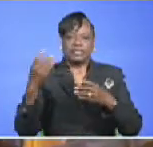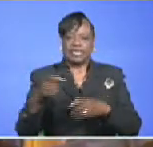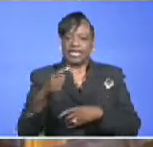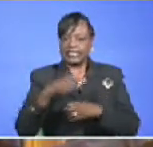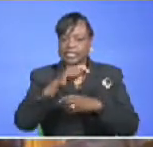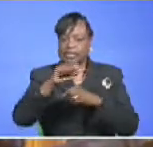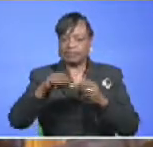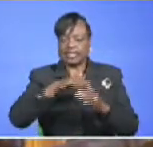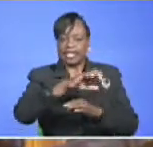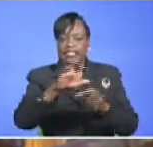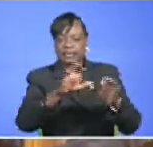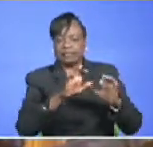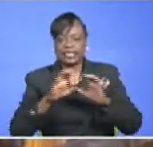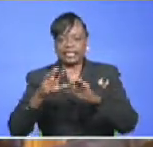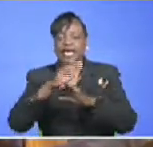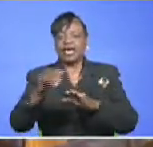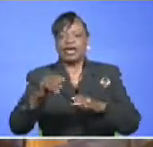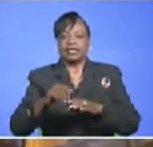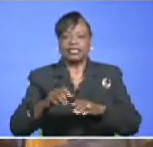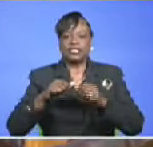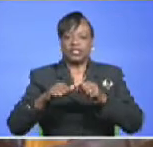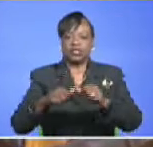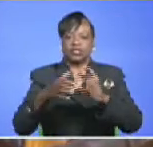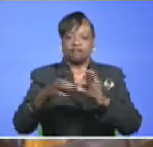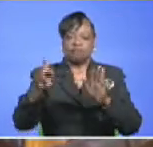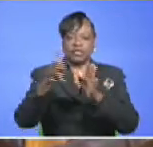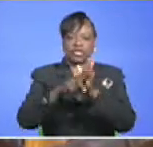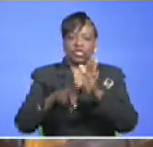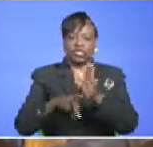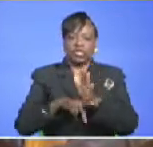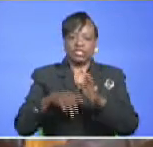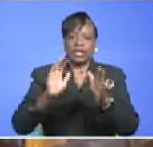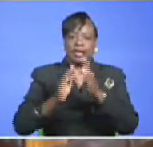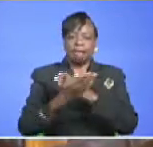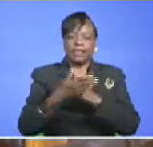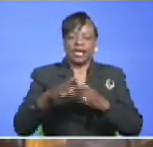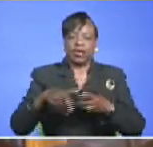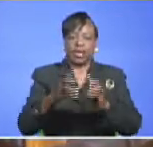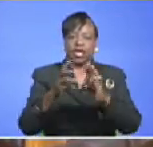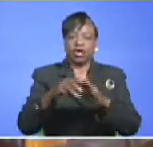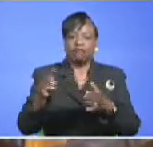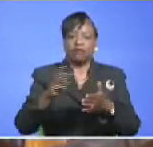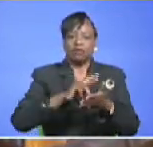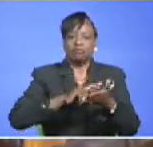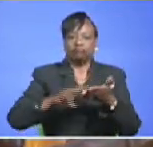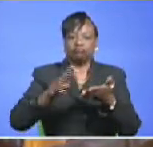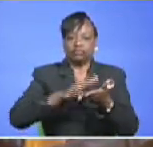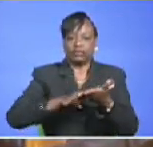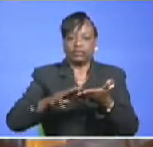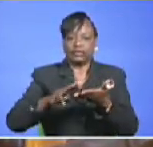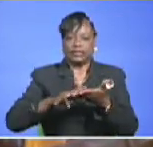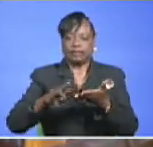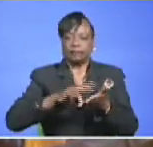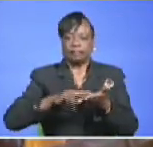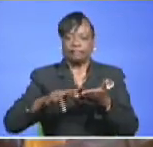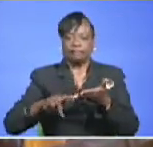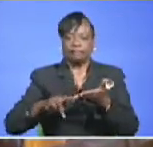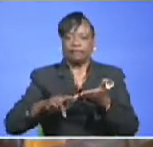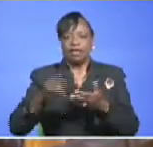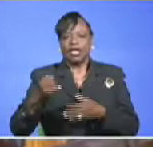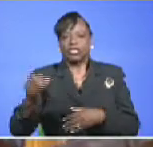or the discontinuance of prosecutions by way of nulli prosequi issued by